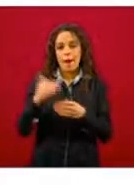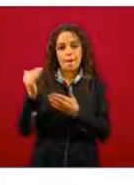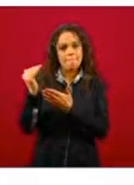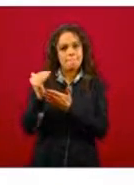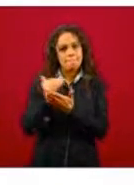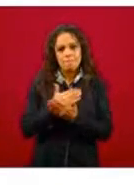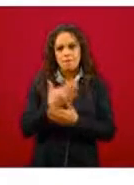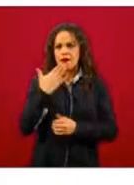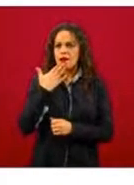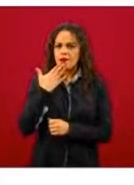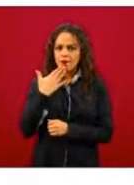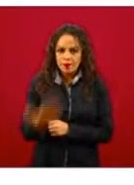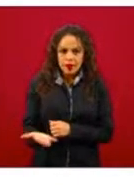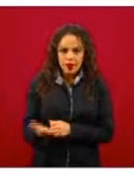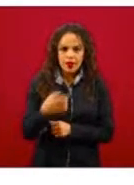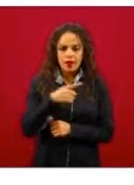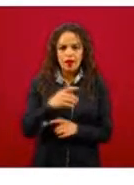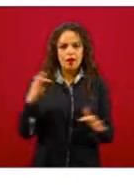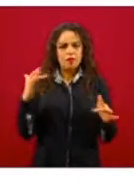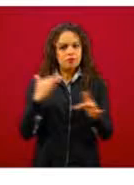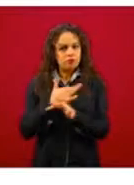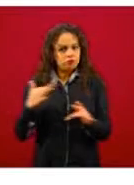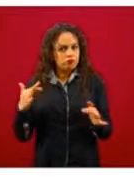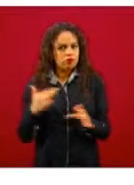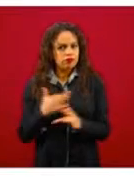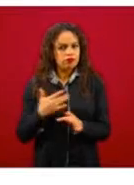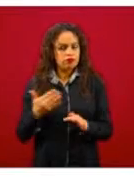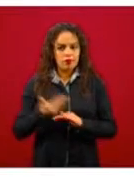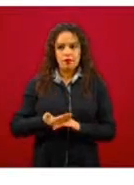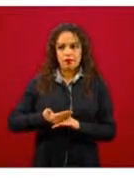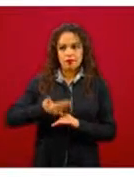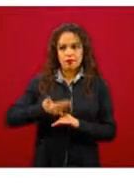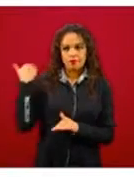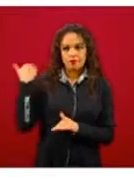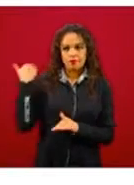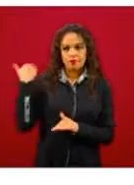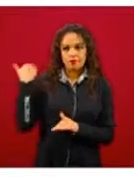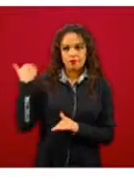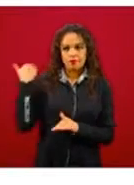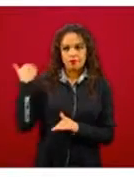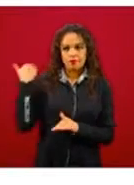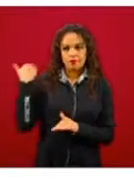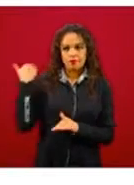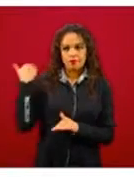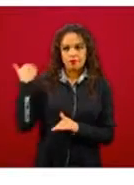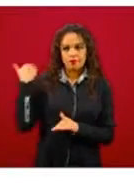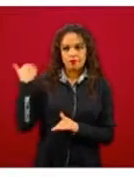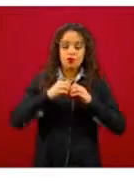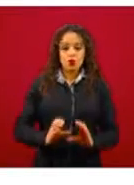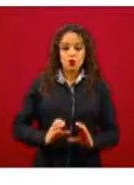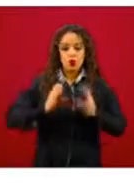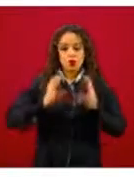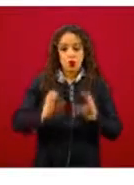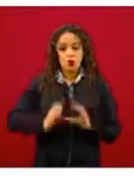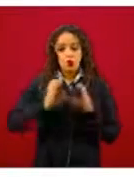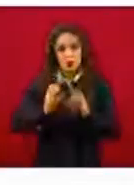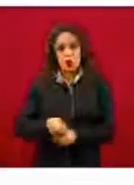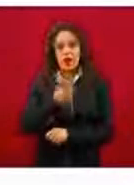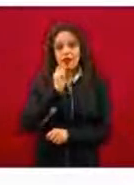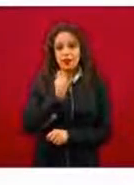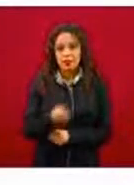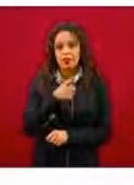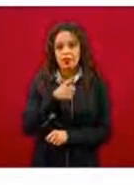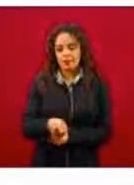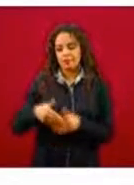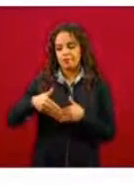already accomplished an important diminish after having had an extraordinary promotion